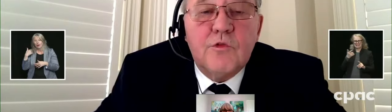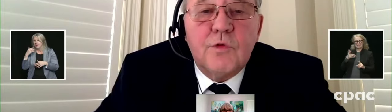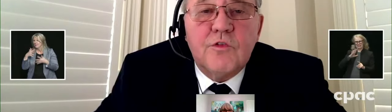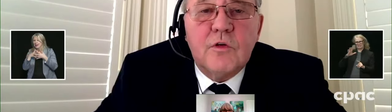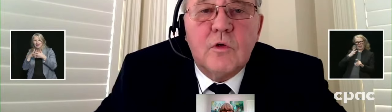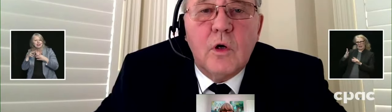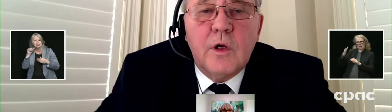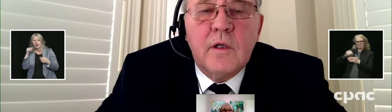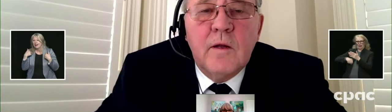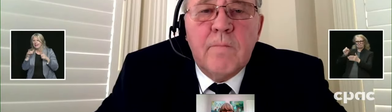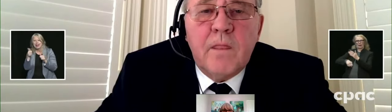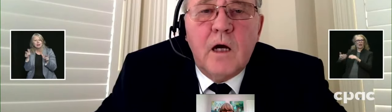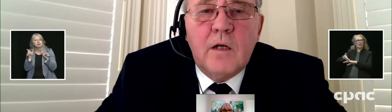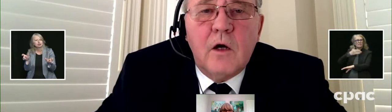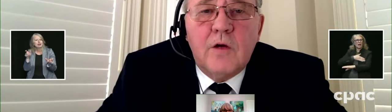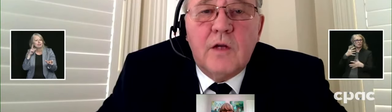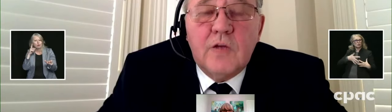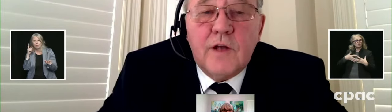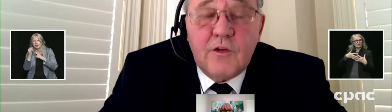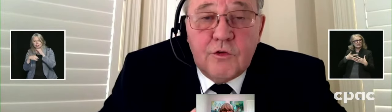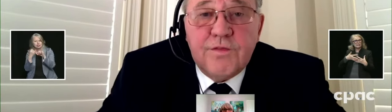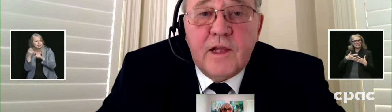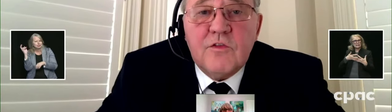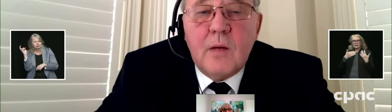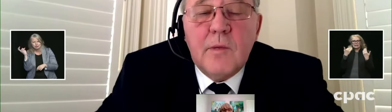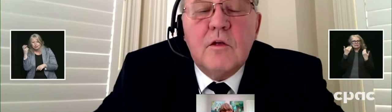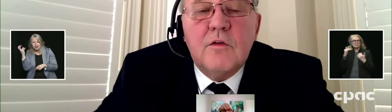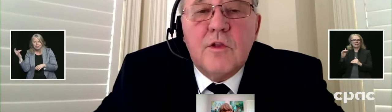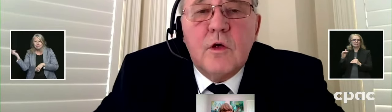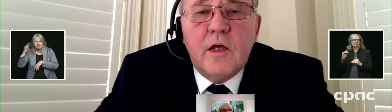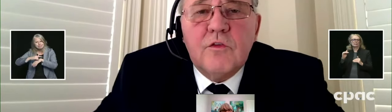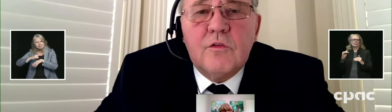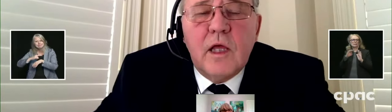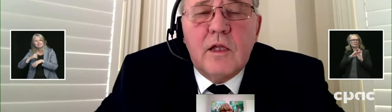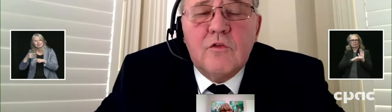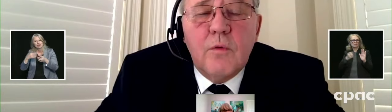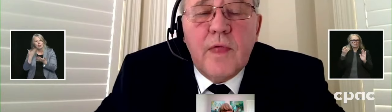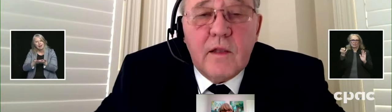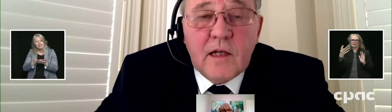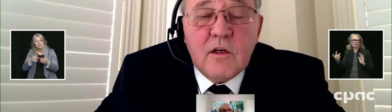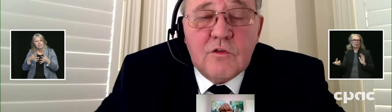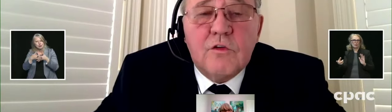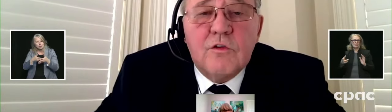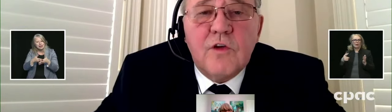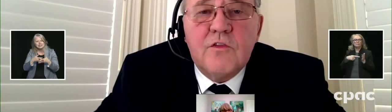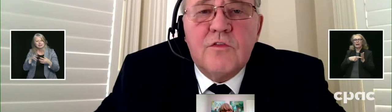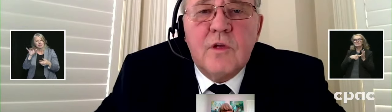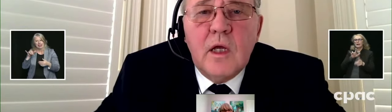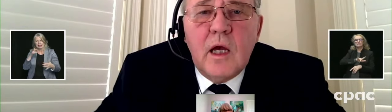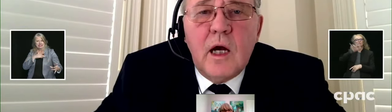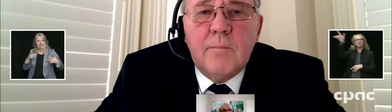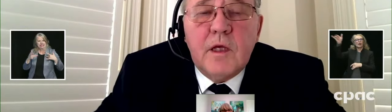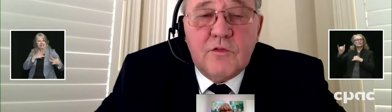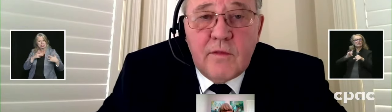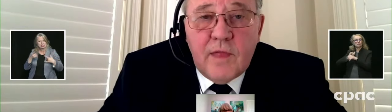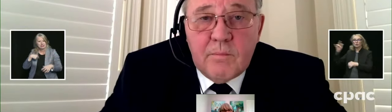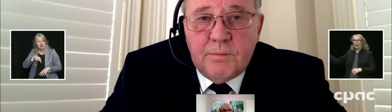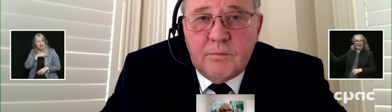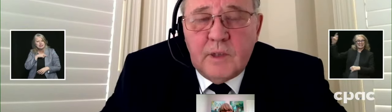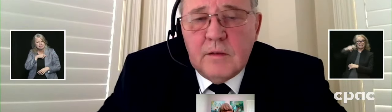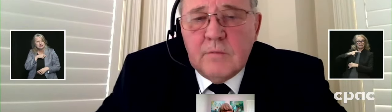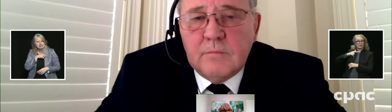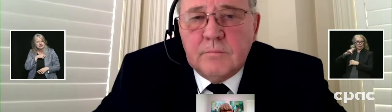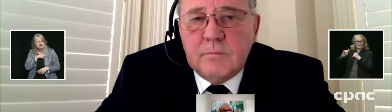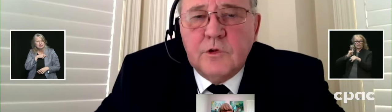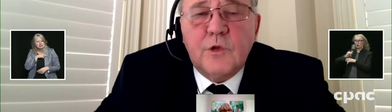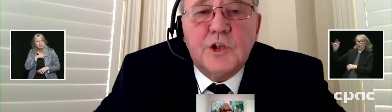any restriction on international flights coming into the U.S. And so that concerns us because